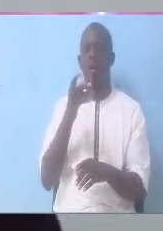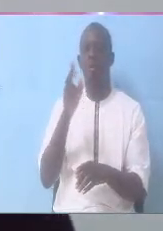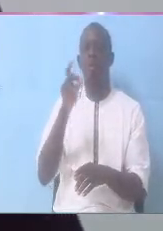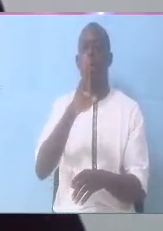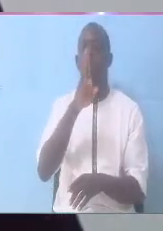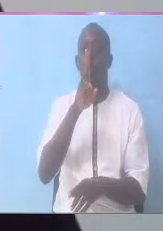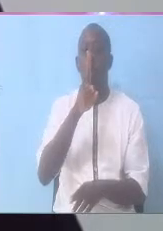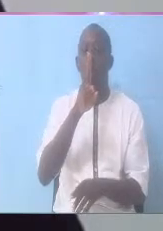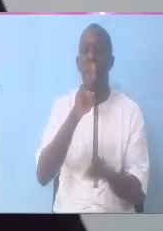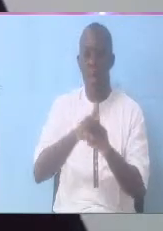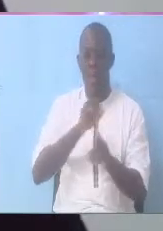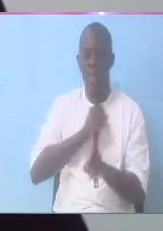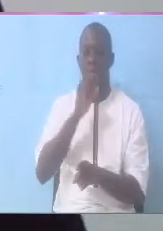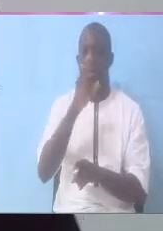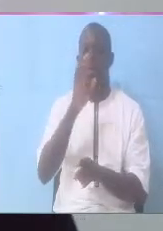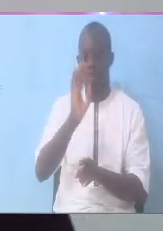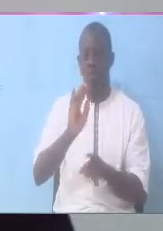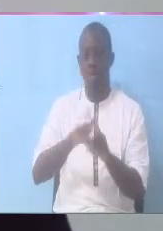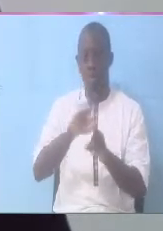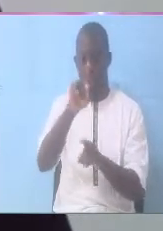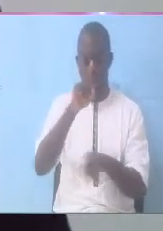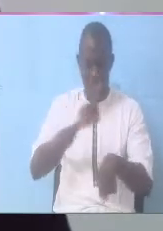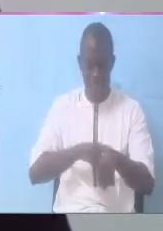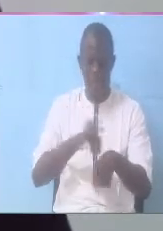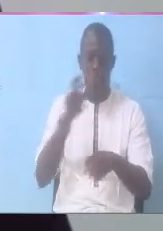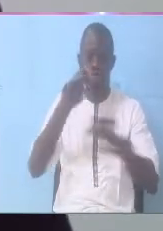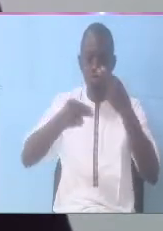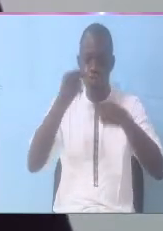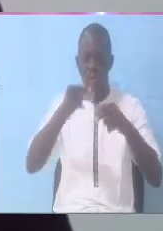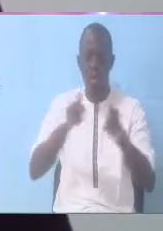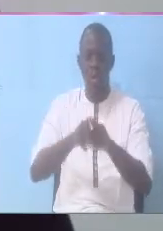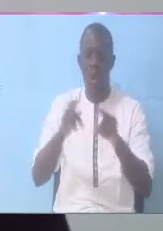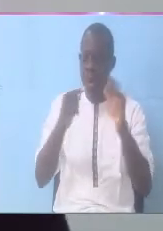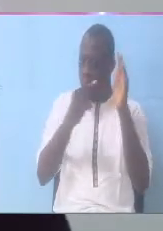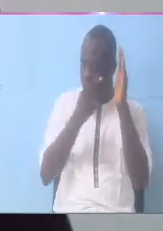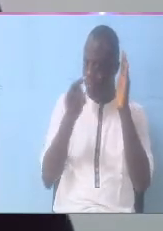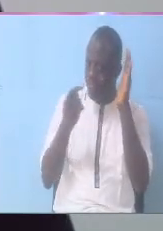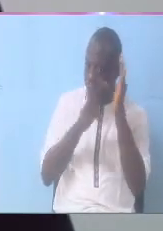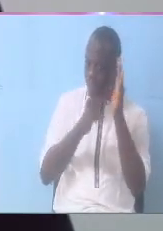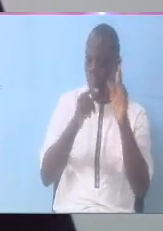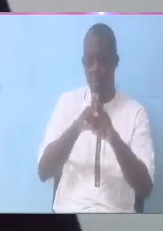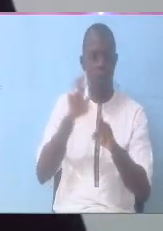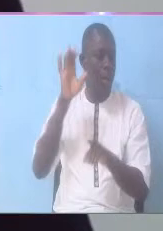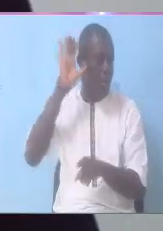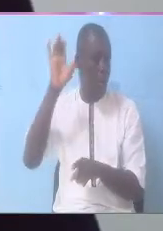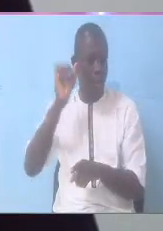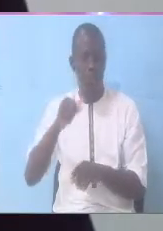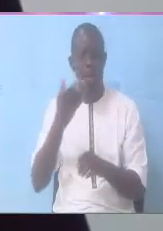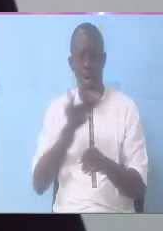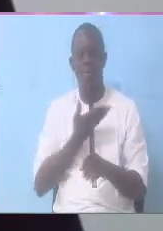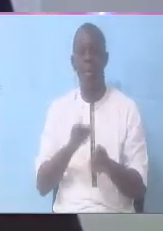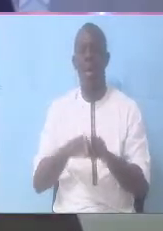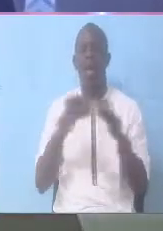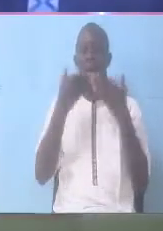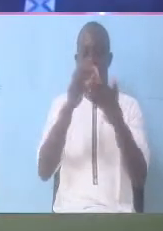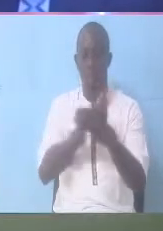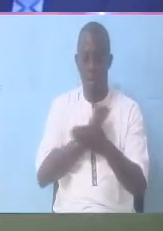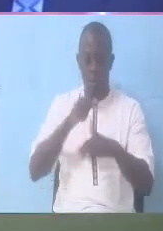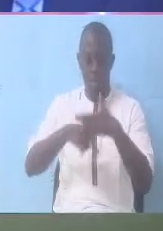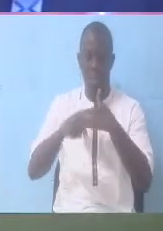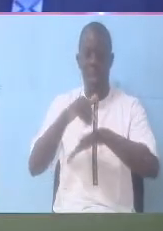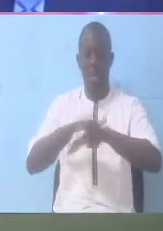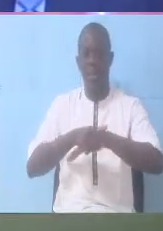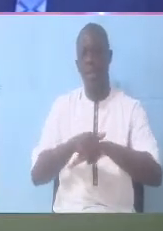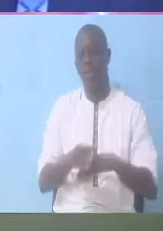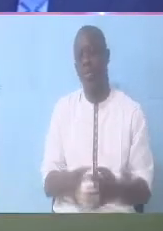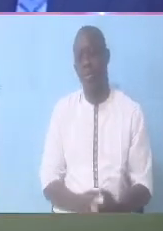ko nge kalolu filile nkaay juma ko ñe ba moy la kibarol tole. Can you tell us that in English? Fanyen tubabu kan